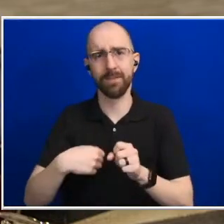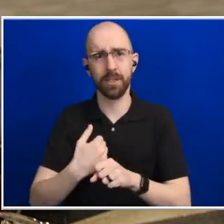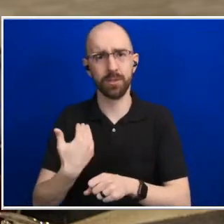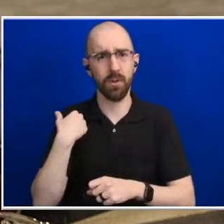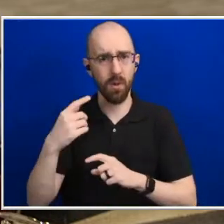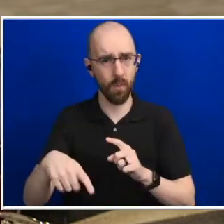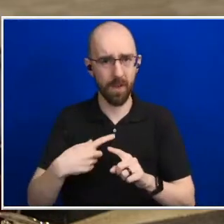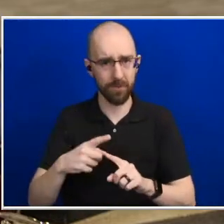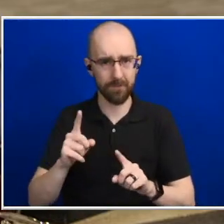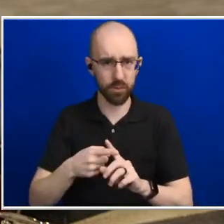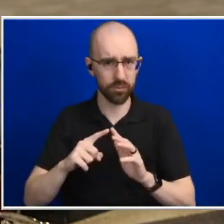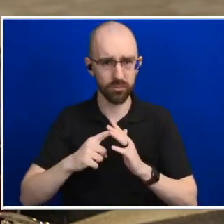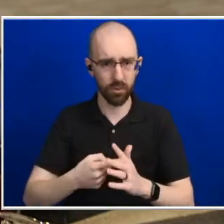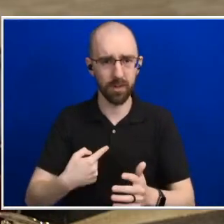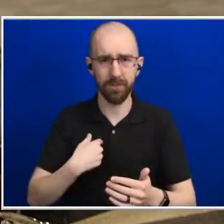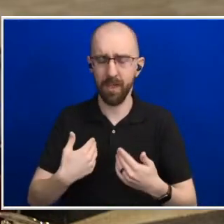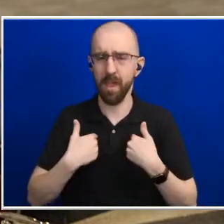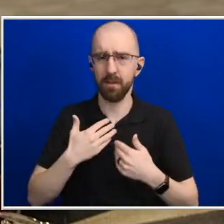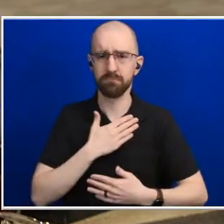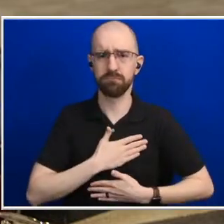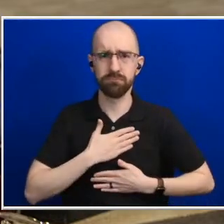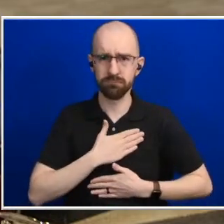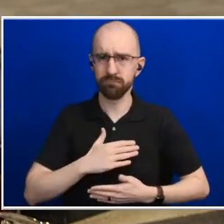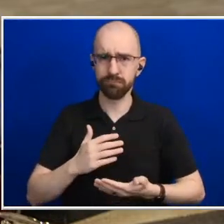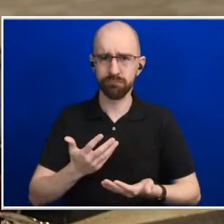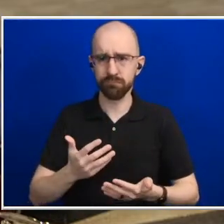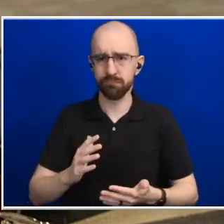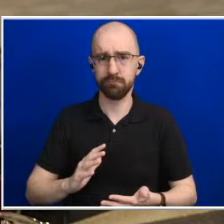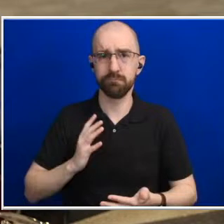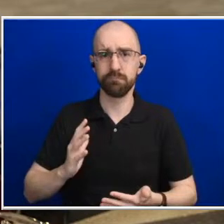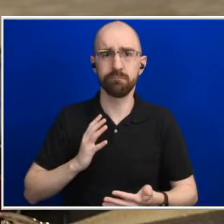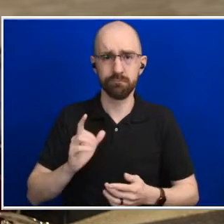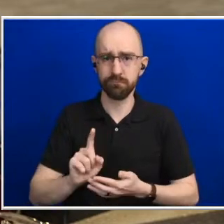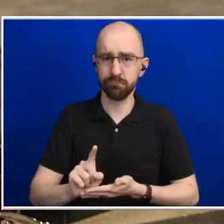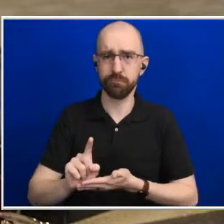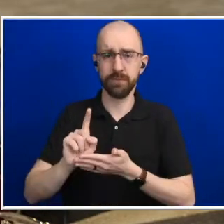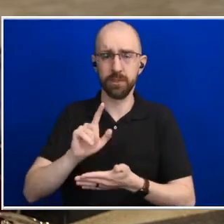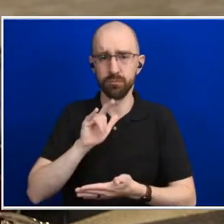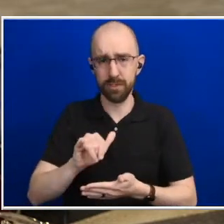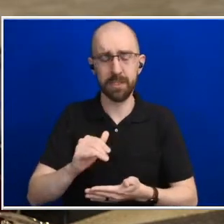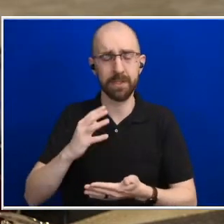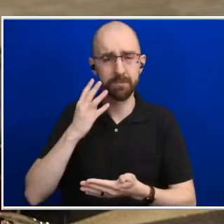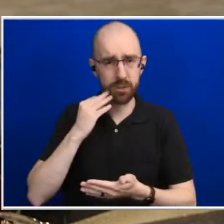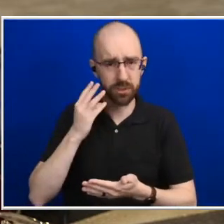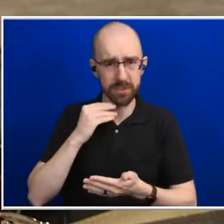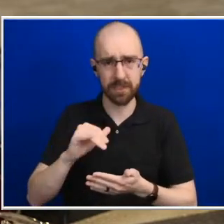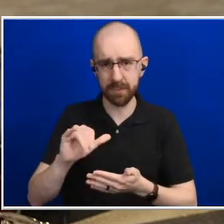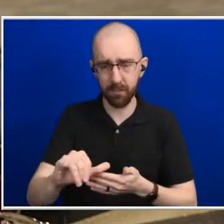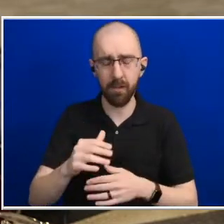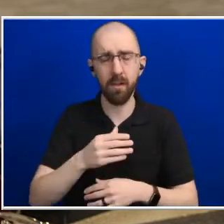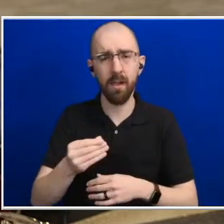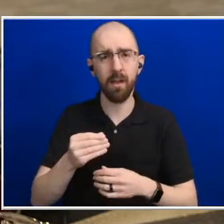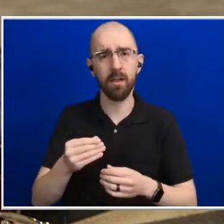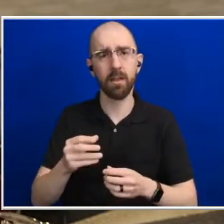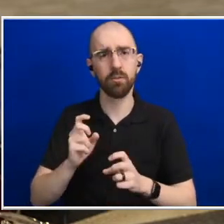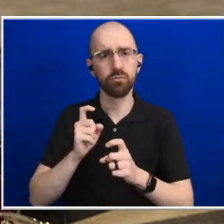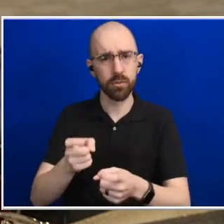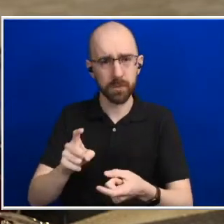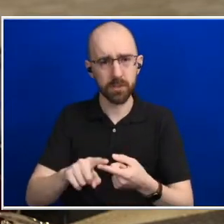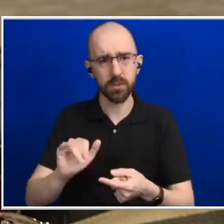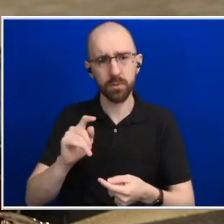had the pleasure, the luxury, the privilege of experiencing it and contributing it all the way from